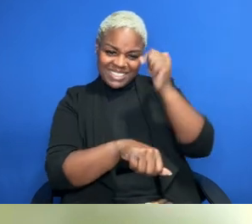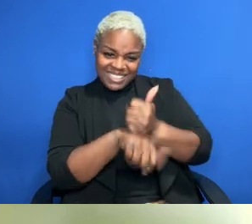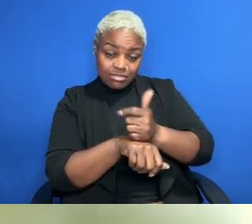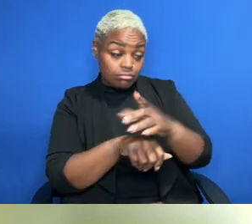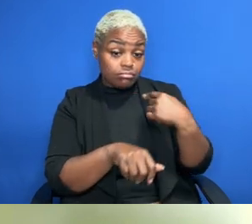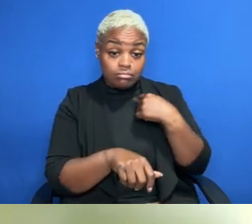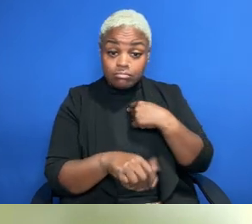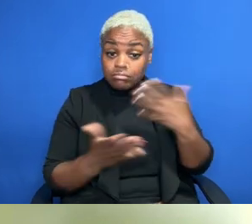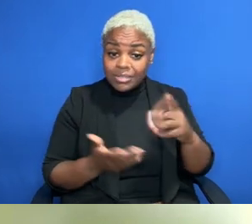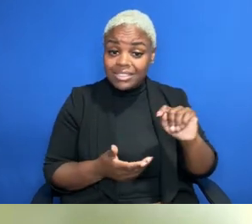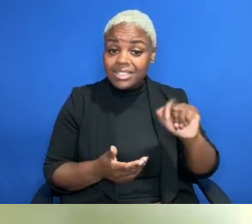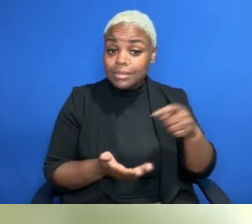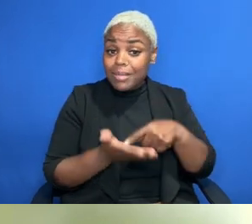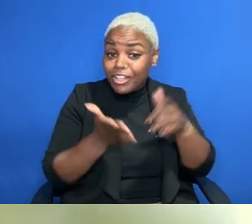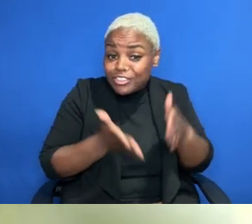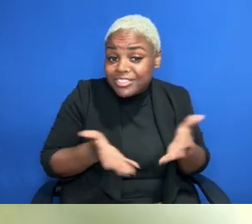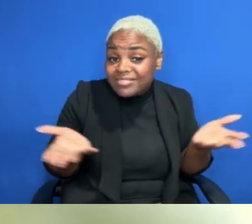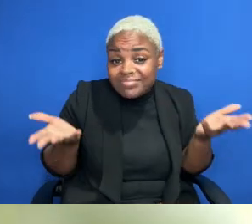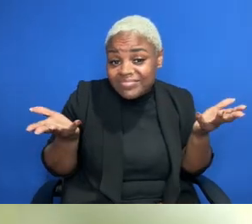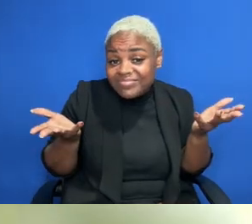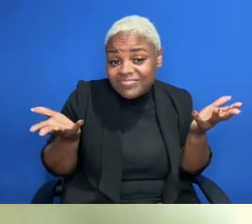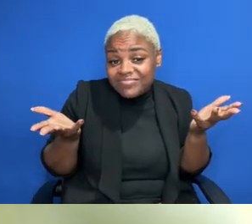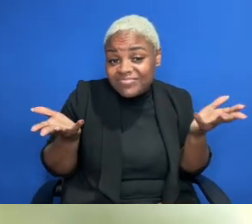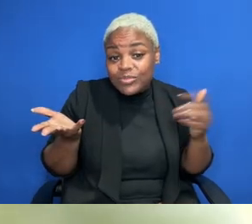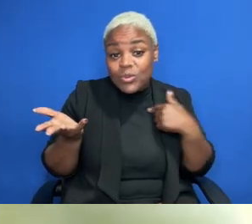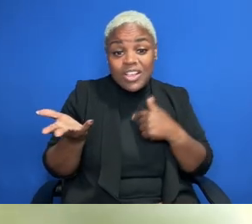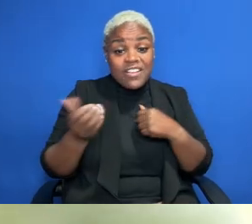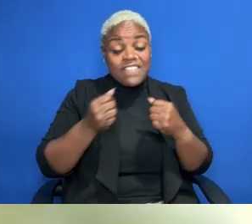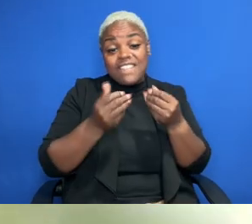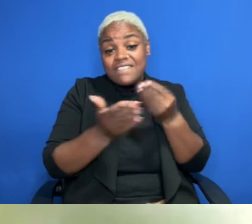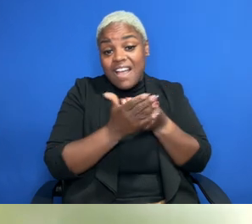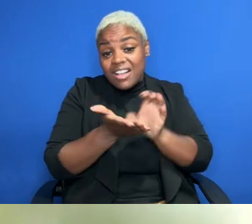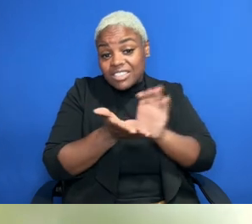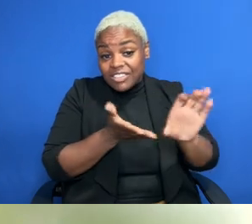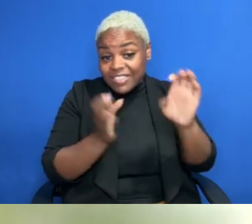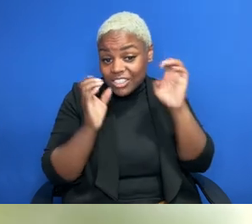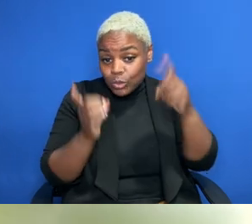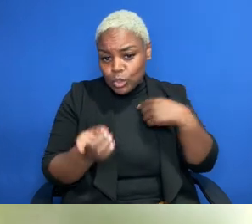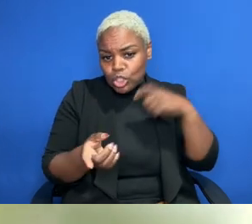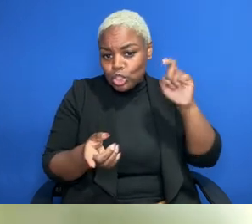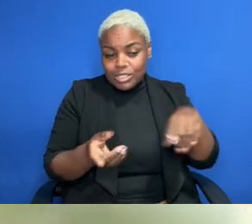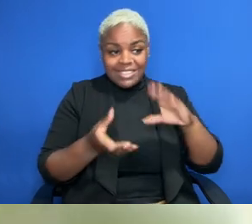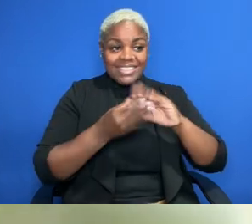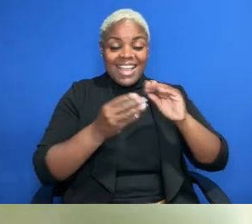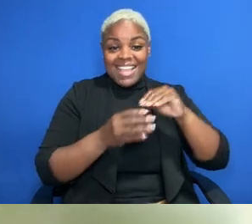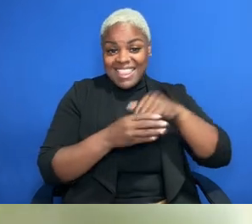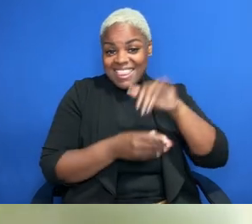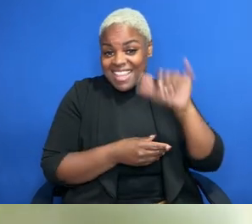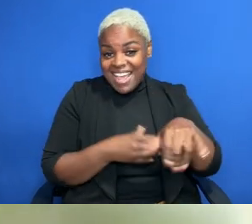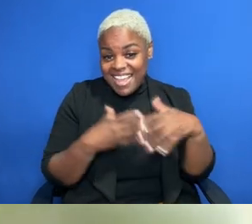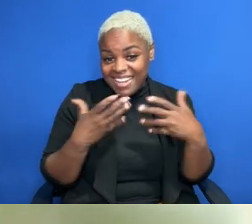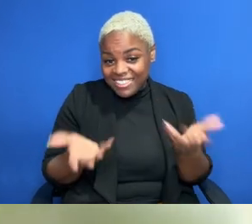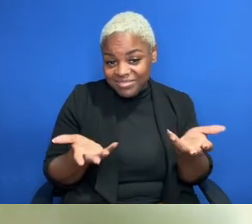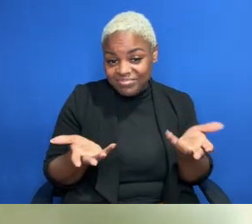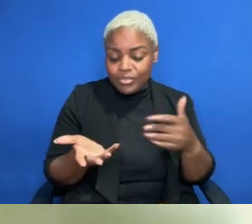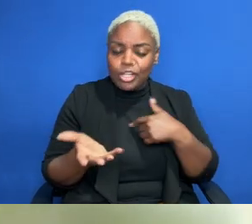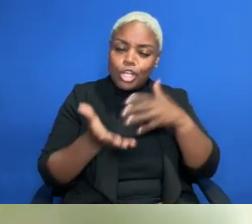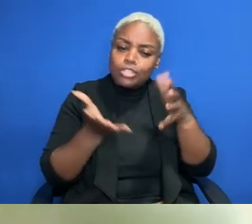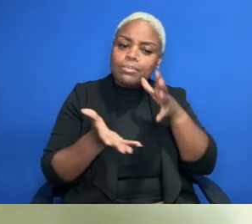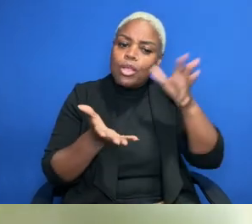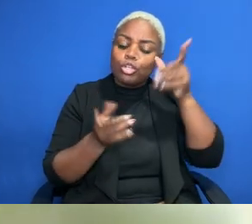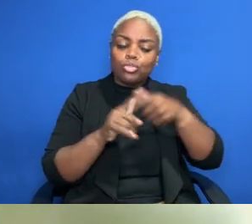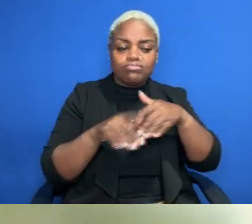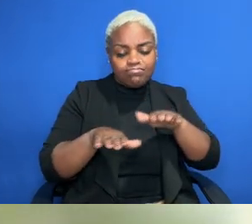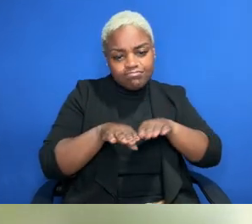of mindset. We are the taxpayers, we are the funders of education, and we should have a say in